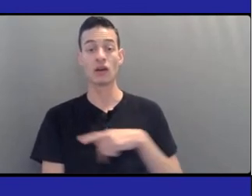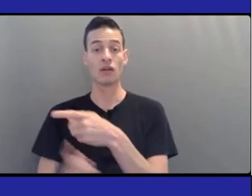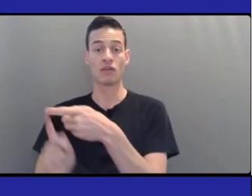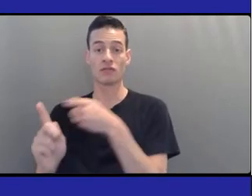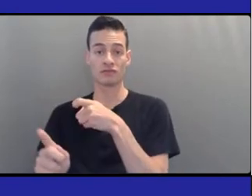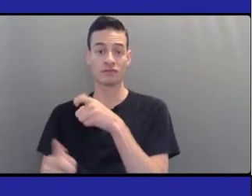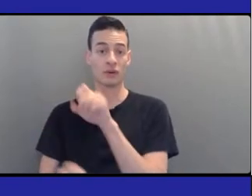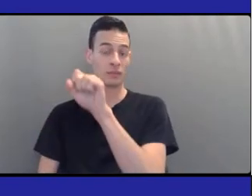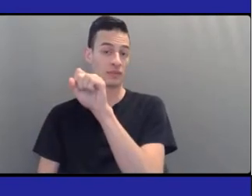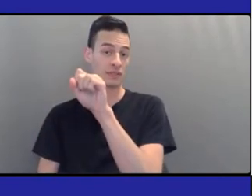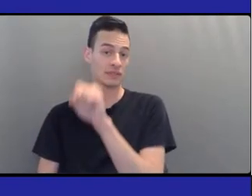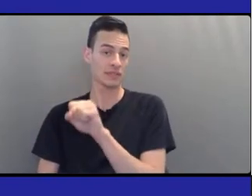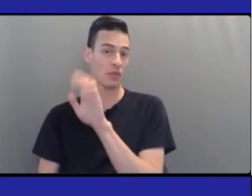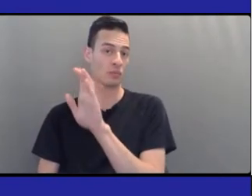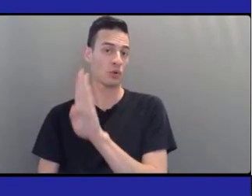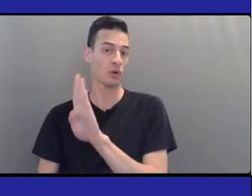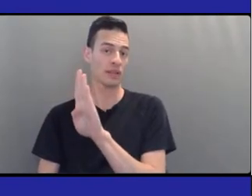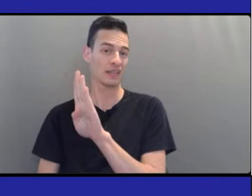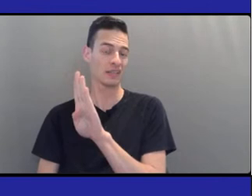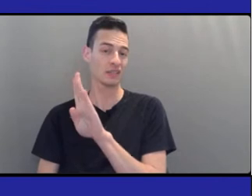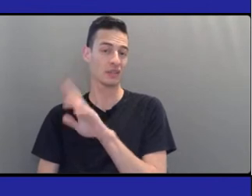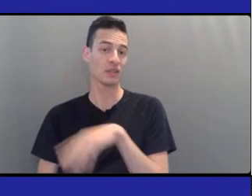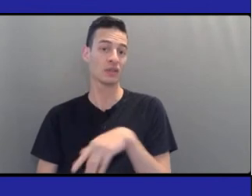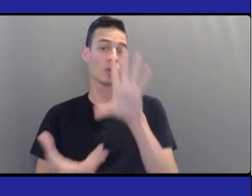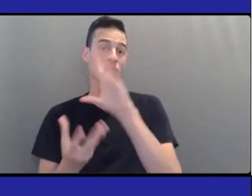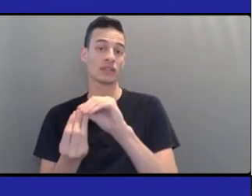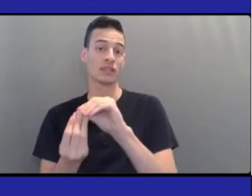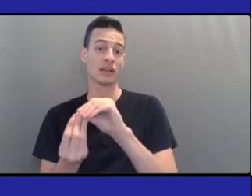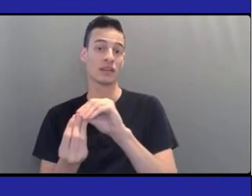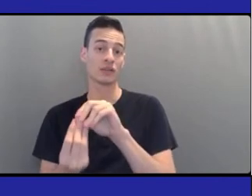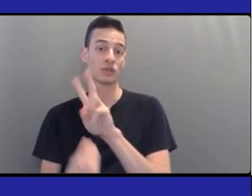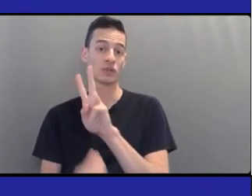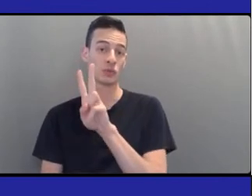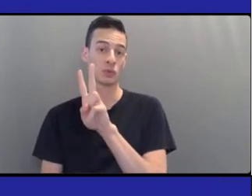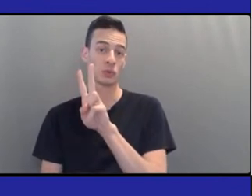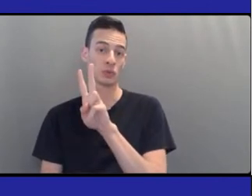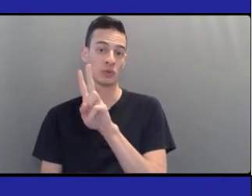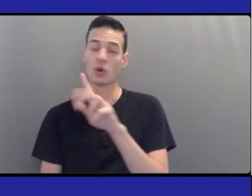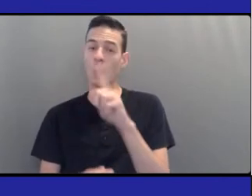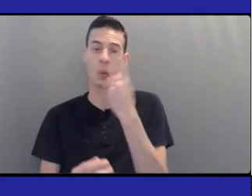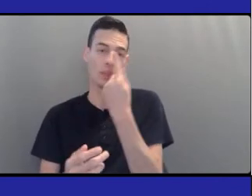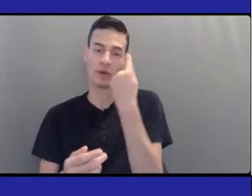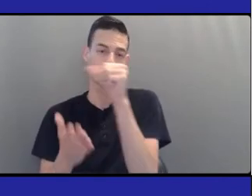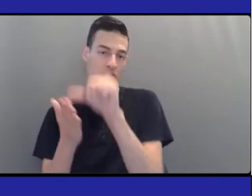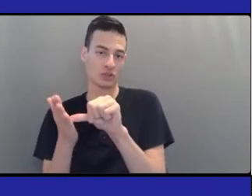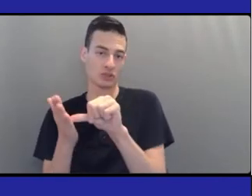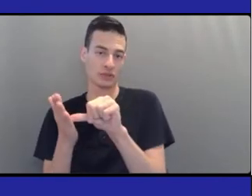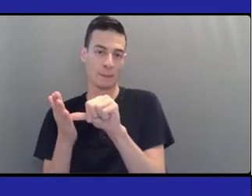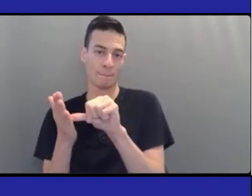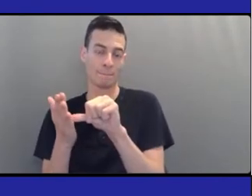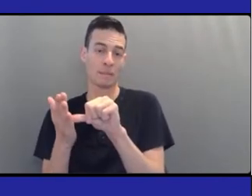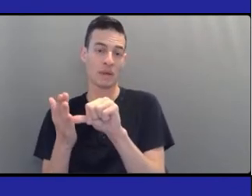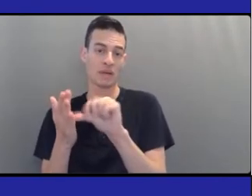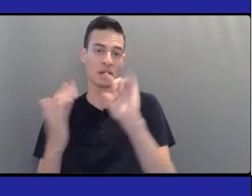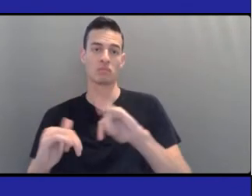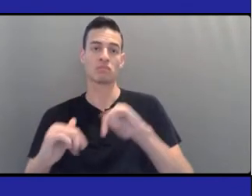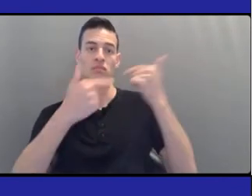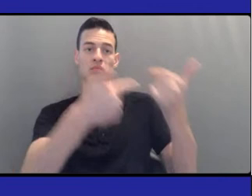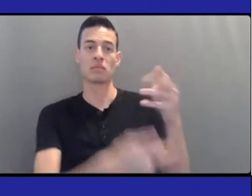2.8 FTEs just for the service of surgery. I'm going to turn this over to Matt Fay